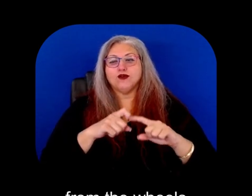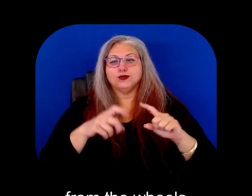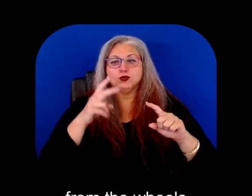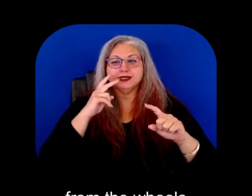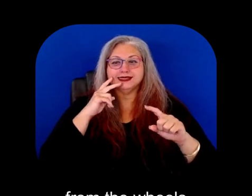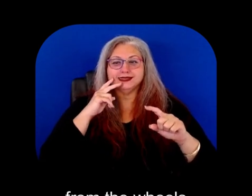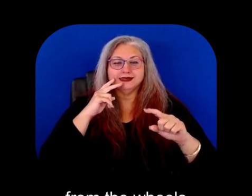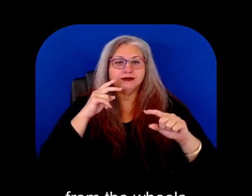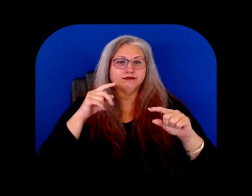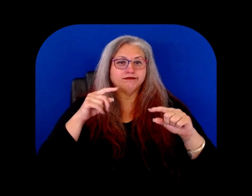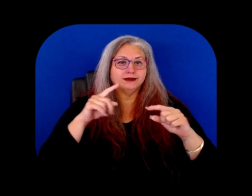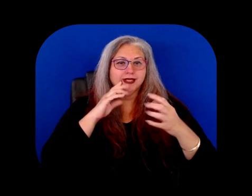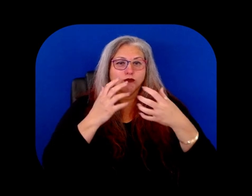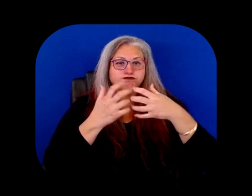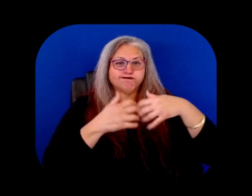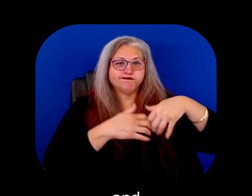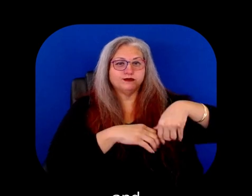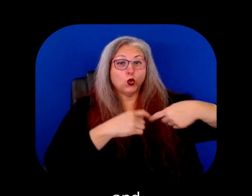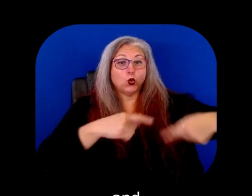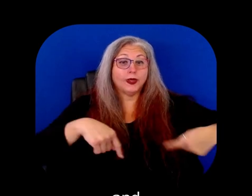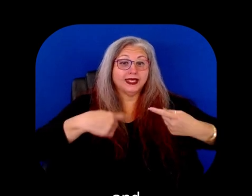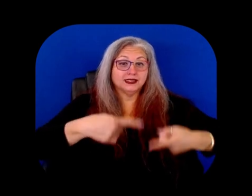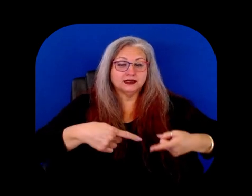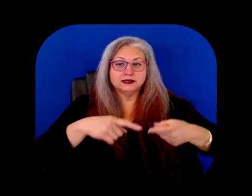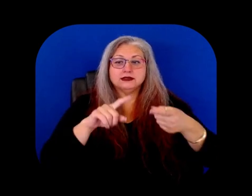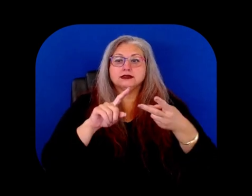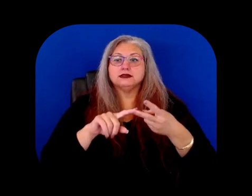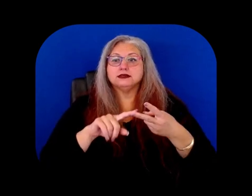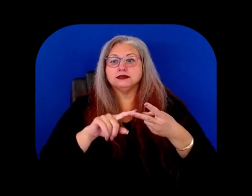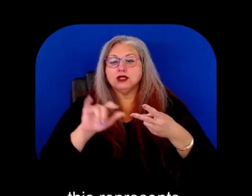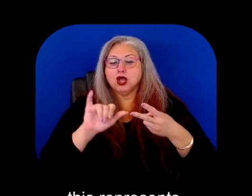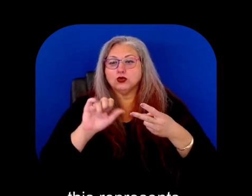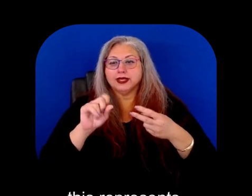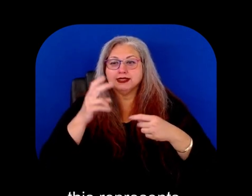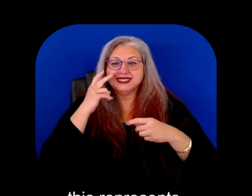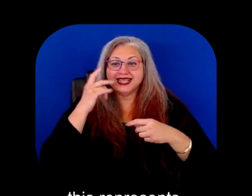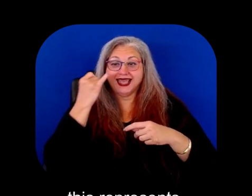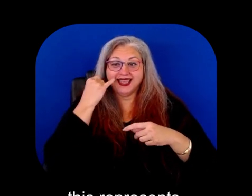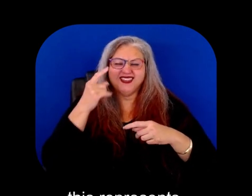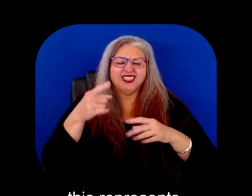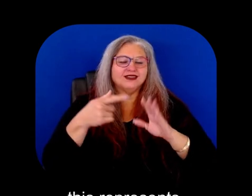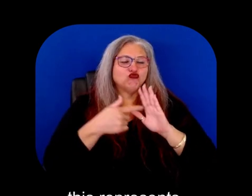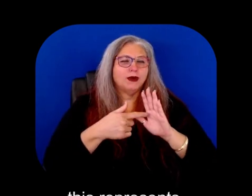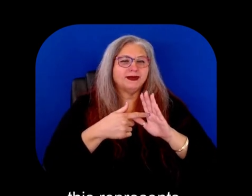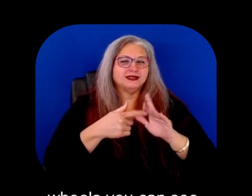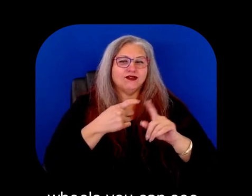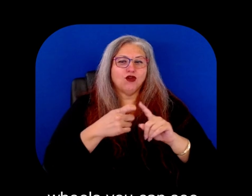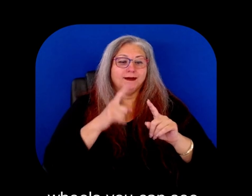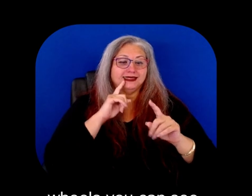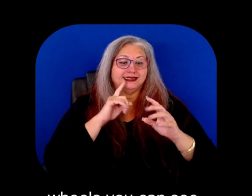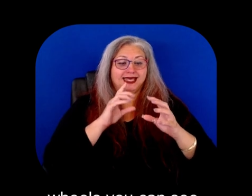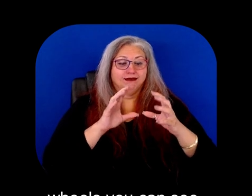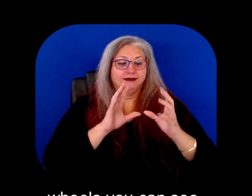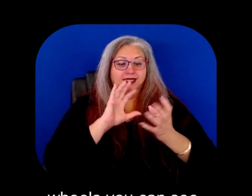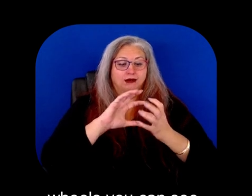the wheels, and it this represents from the wheels you can